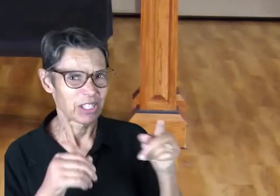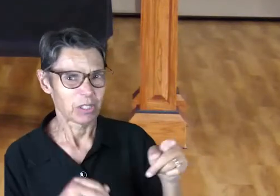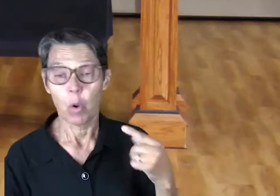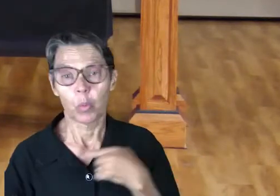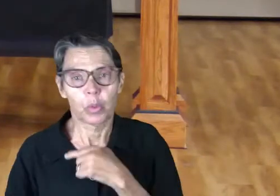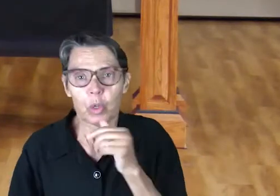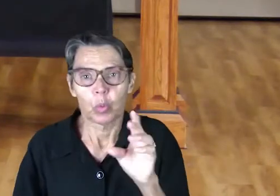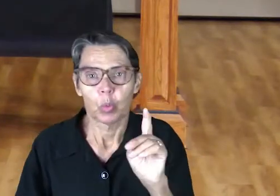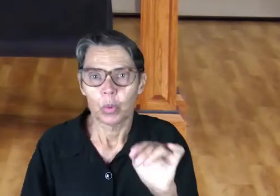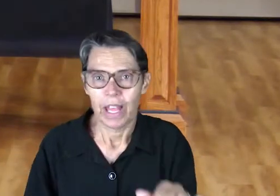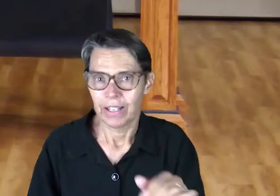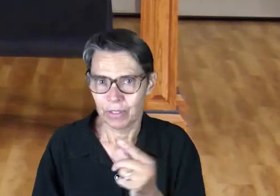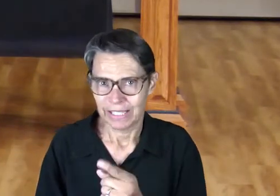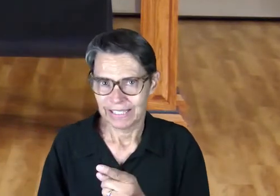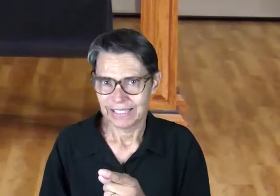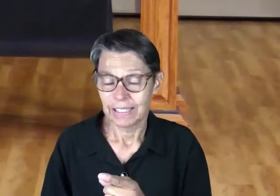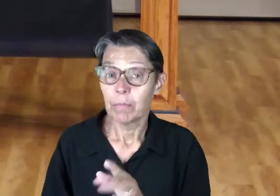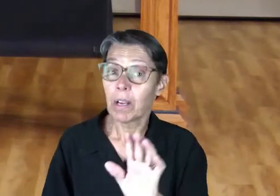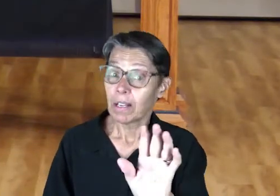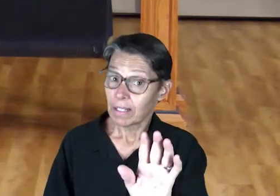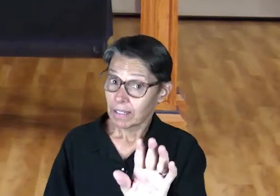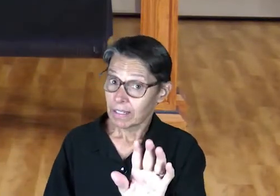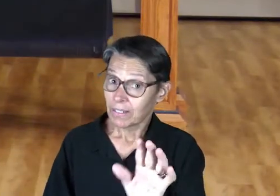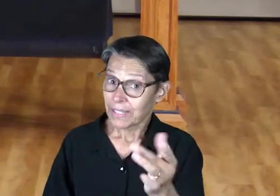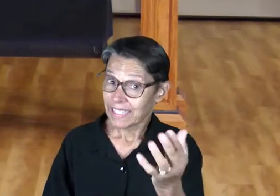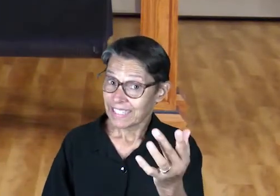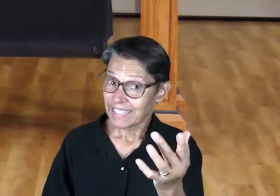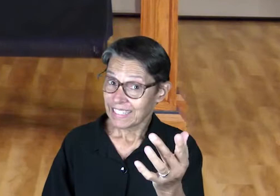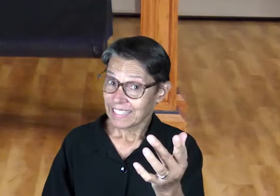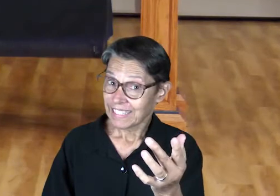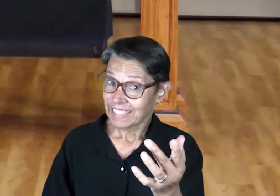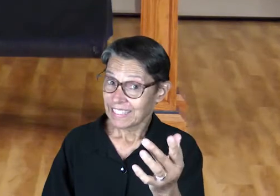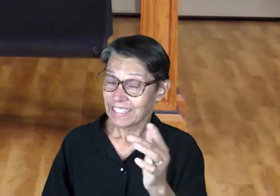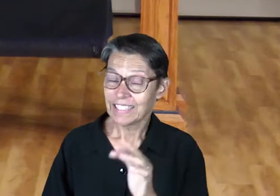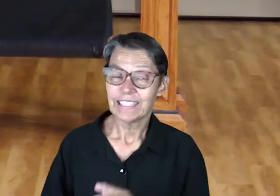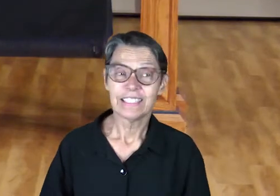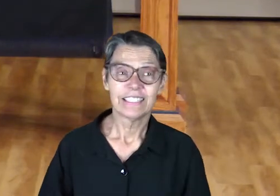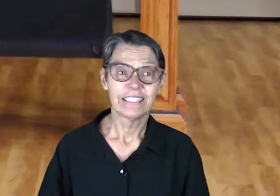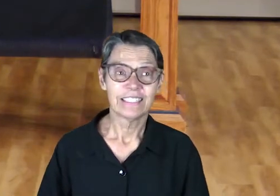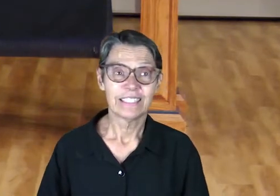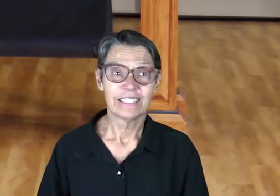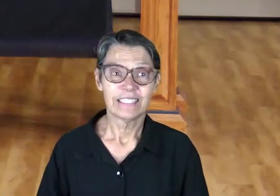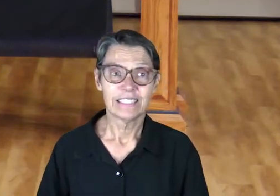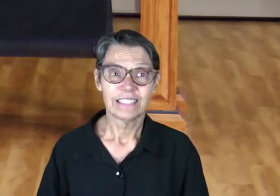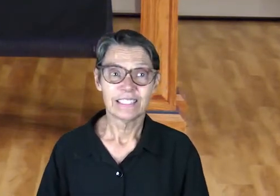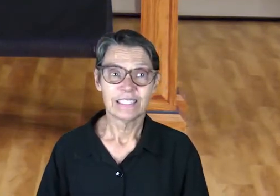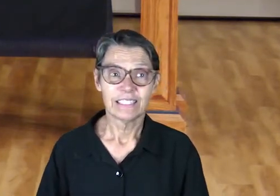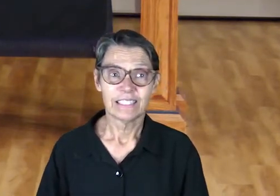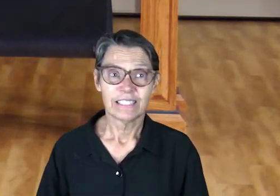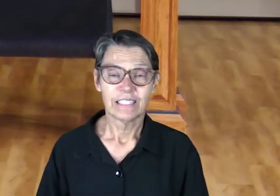really, I'm greater than you. We don't do that. So we're left out of this story. But let's wait.